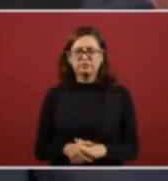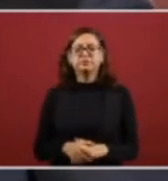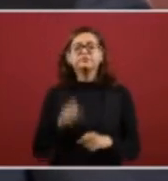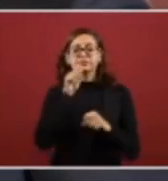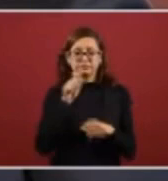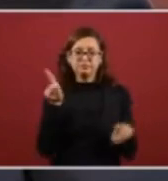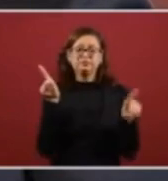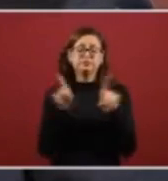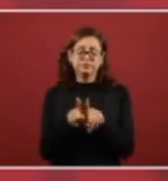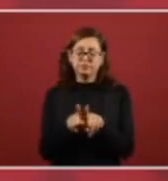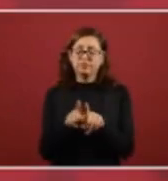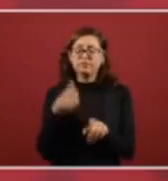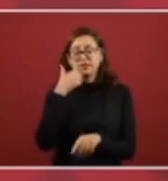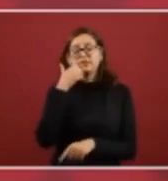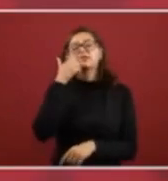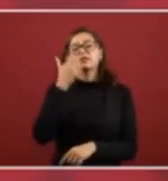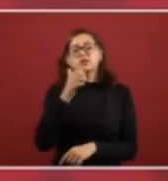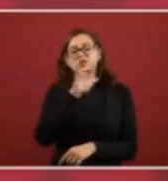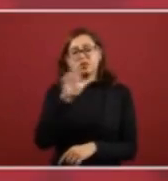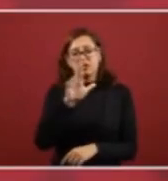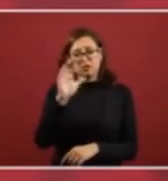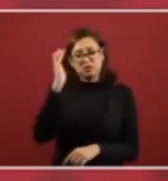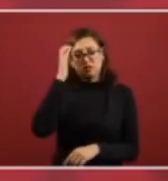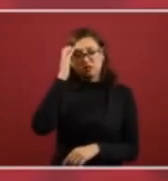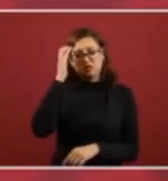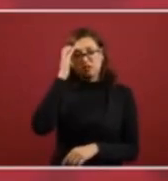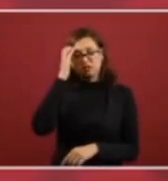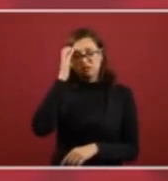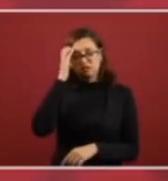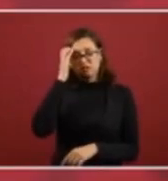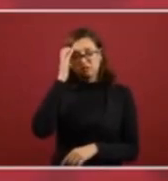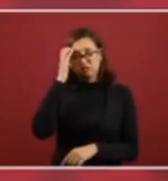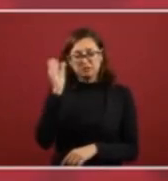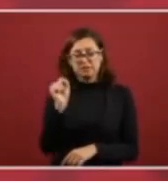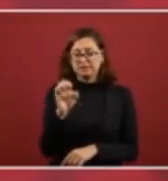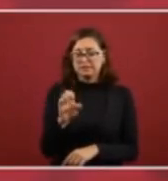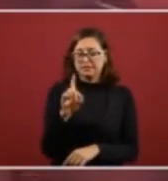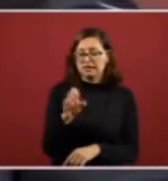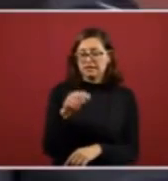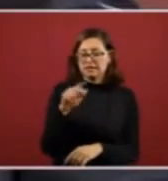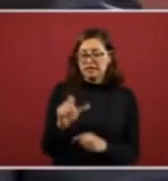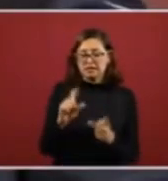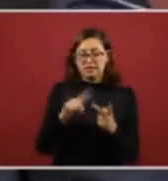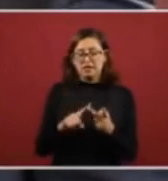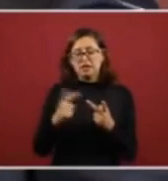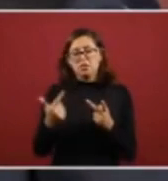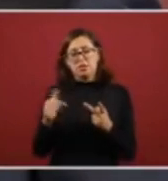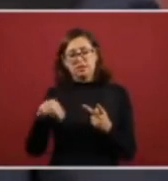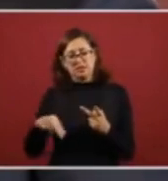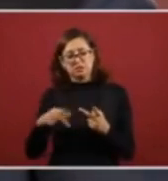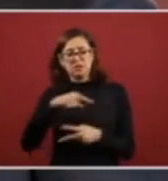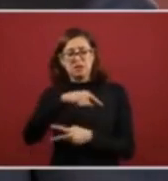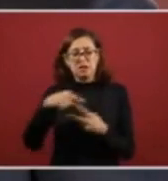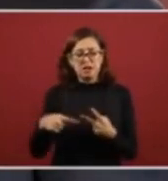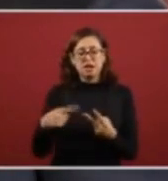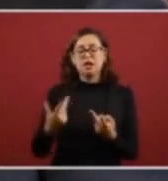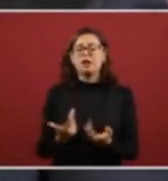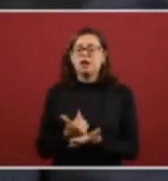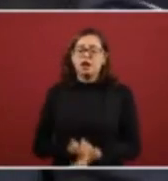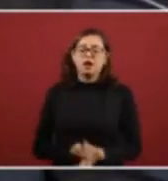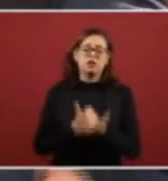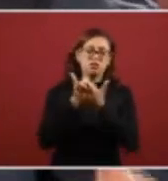So we're thankful to the three levels of government and recognize the Secretary of Defense, the National Guard,